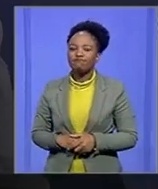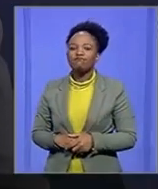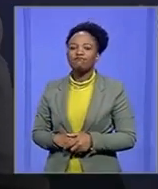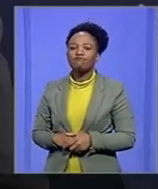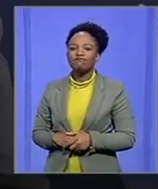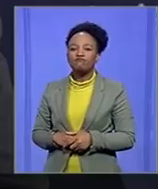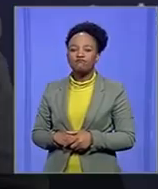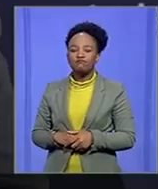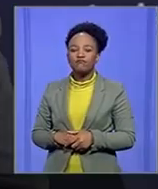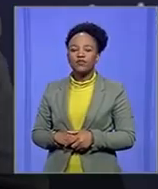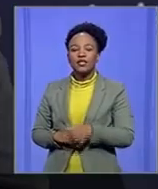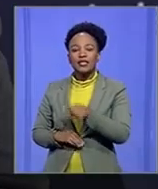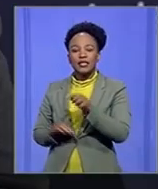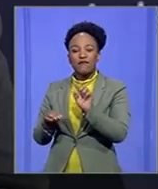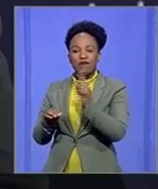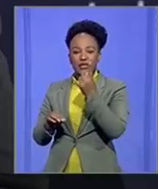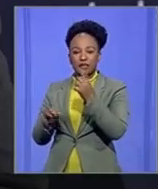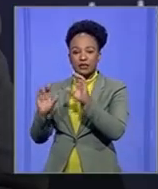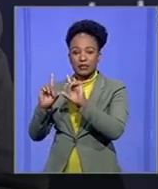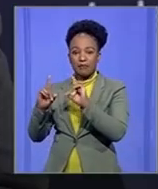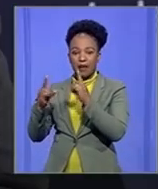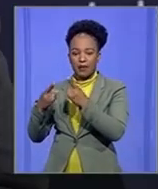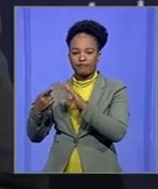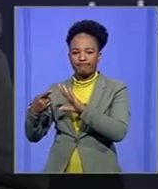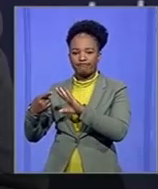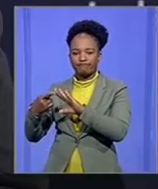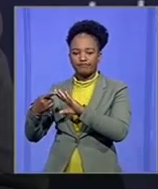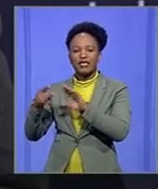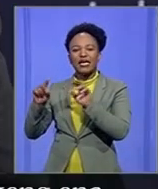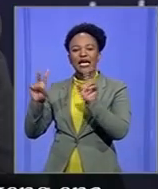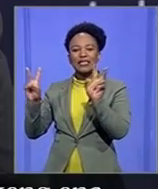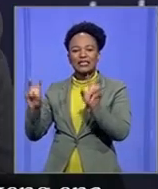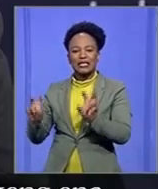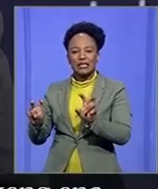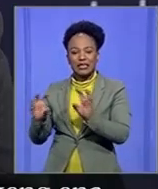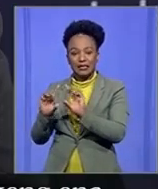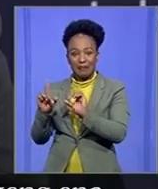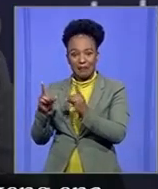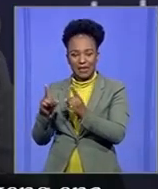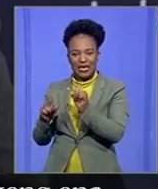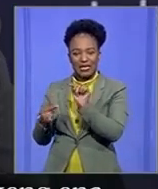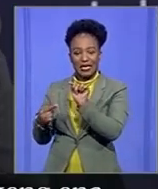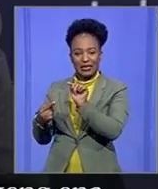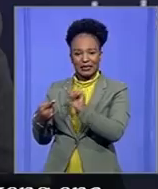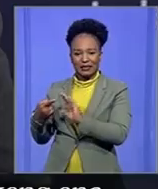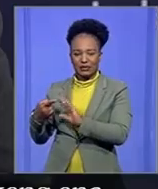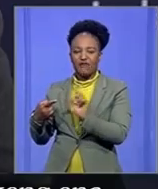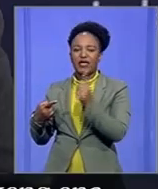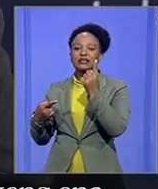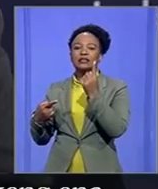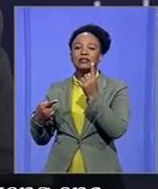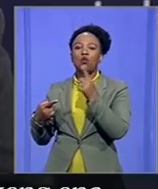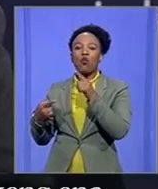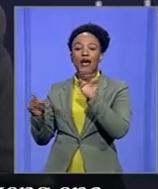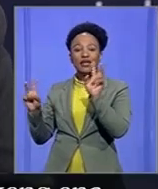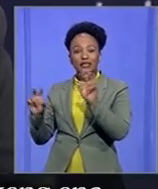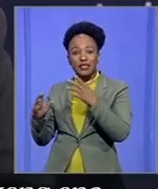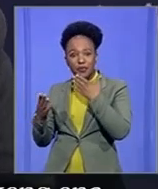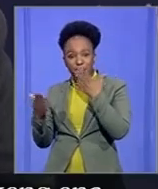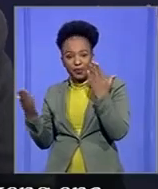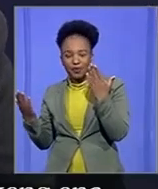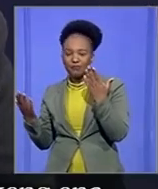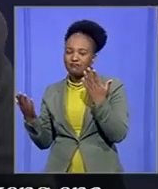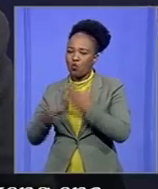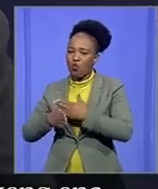electricity, ka gonne ga o sena electricity go raya gore madirelo ga ana go dira sentle. Go tla bo go lebeletswe le yona kganya lefapha la labor